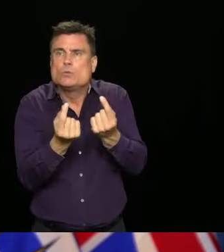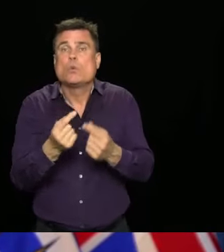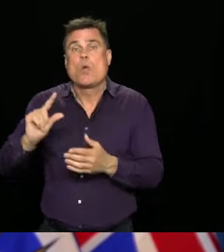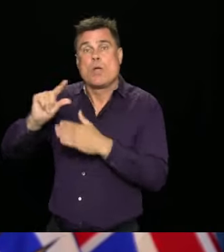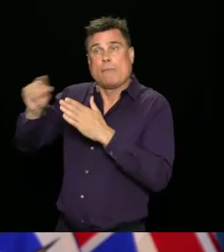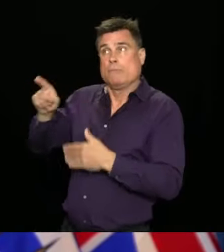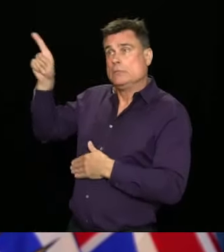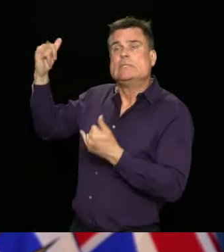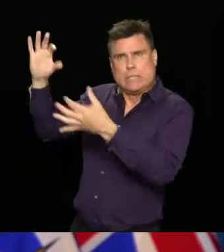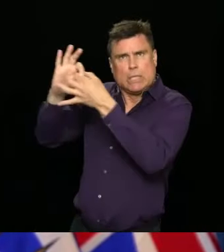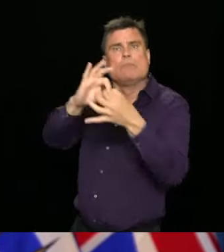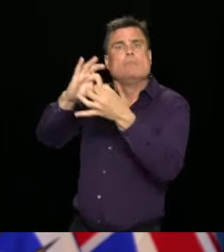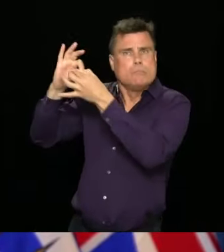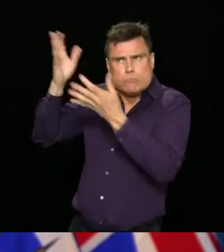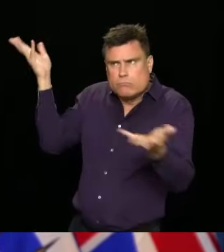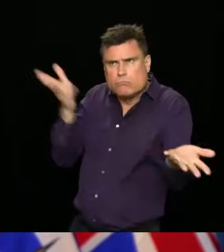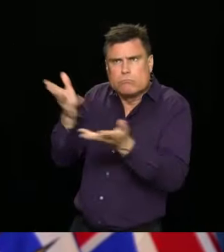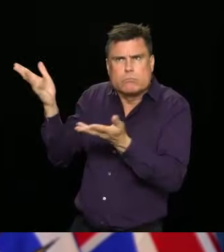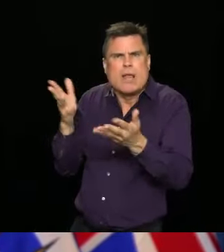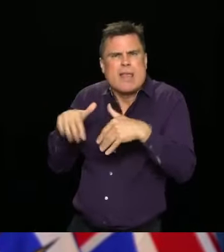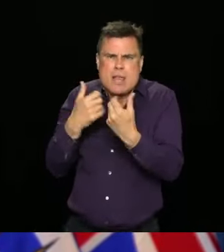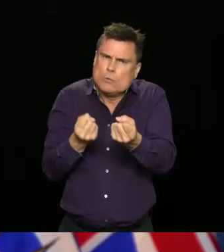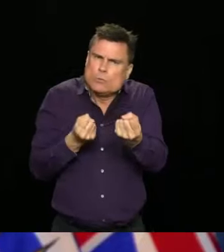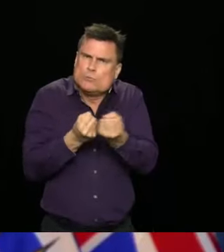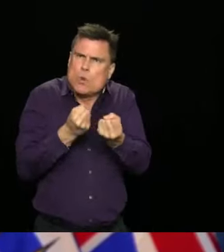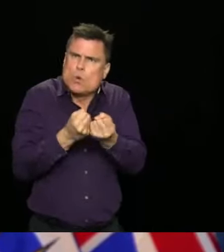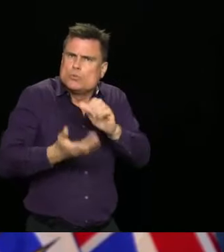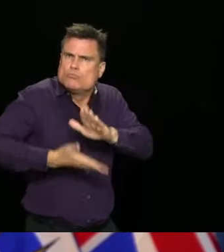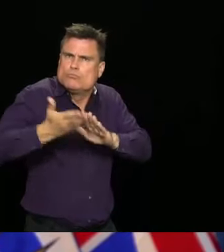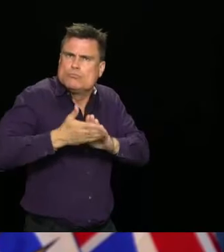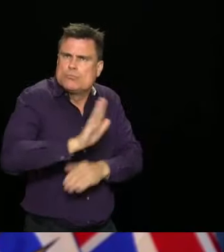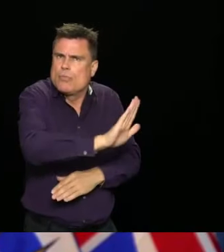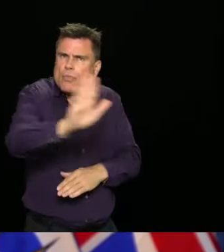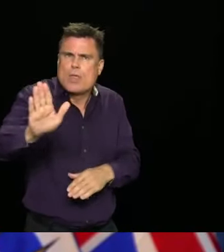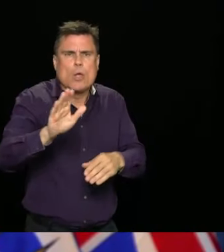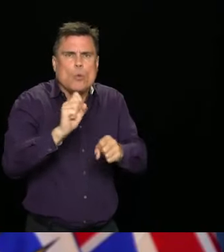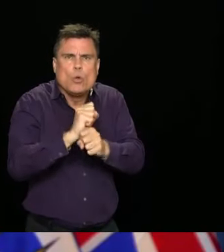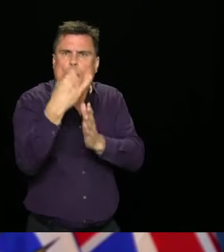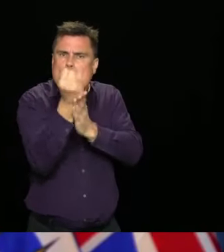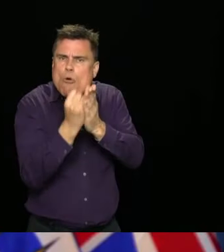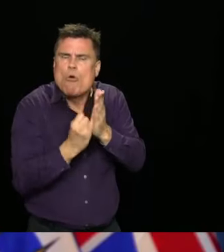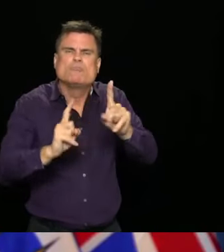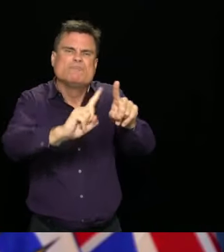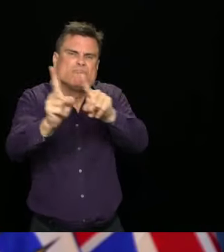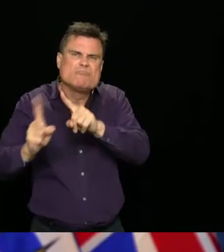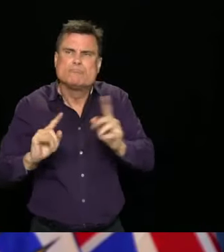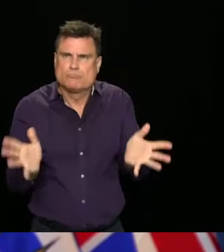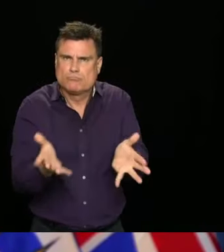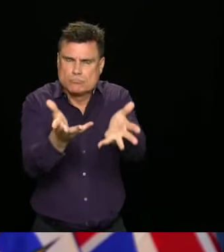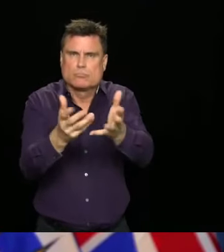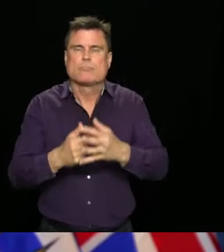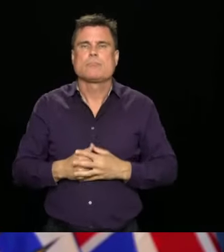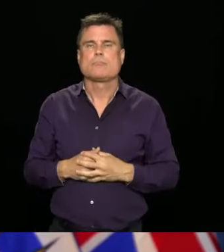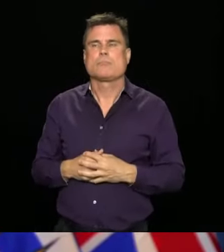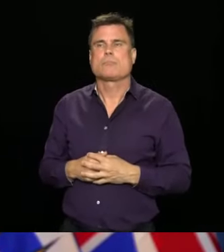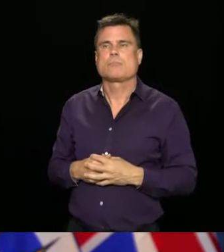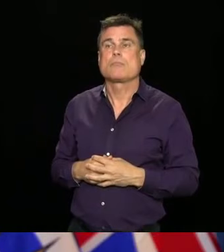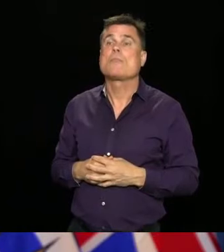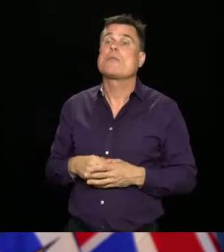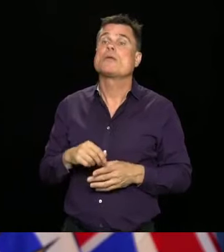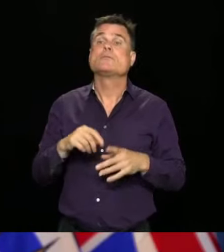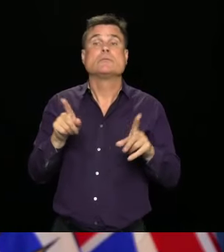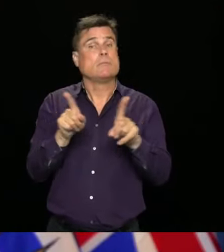look at what kinds of things would support them as we look at economic recovery. So those discussions are ongoing. I think, again, similar